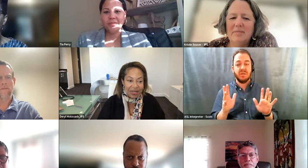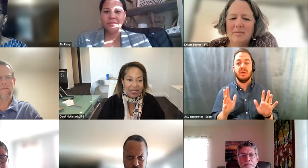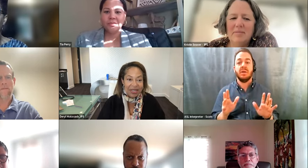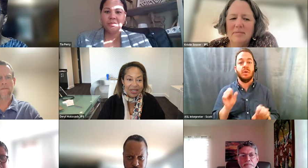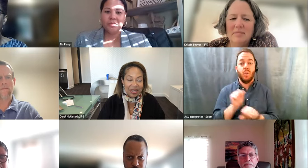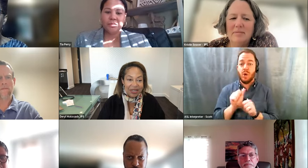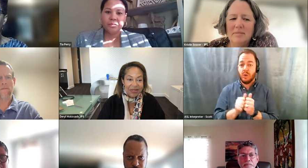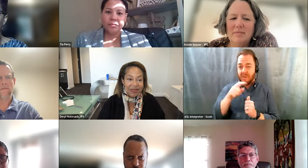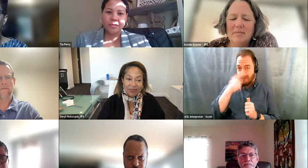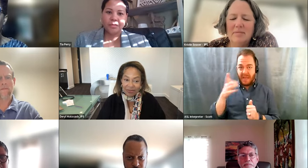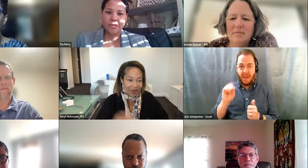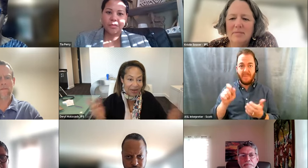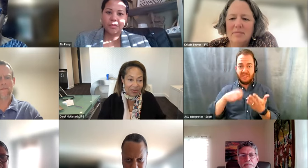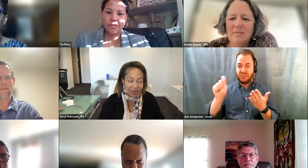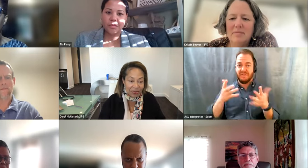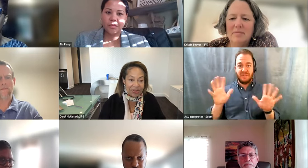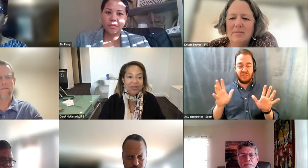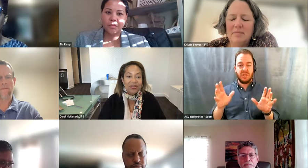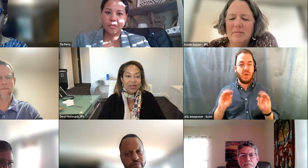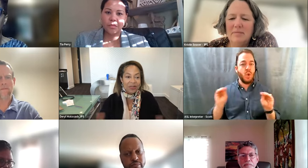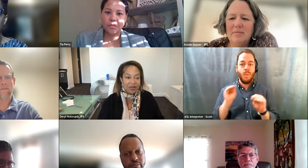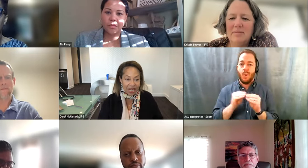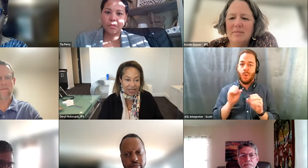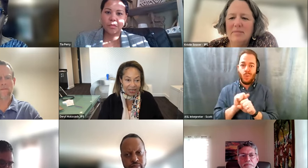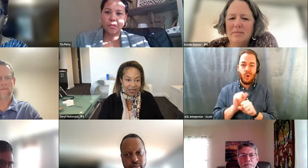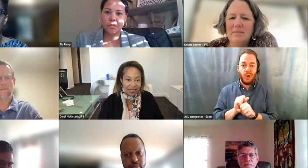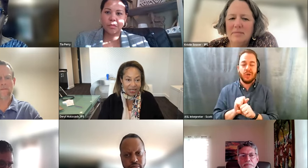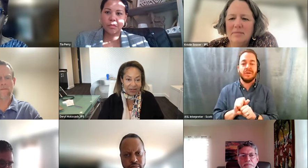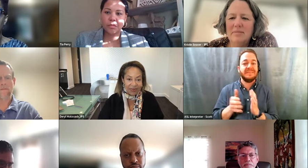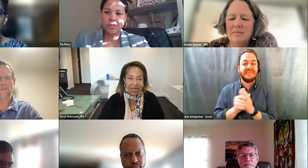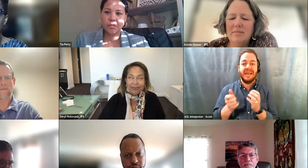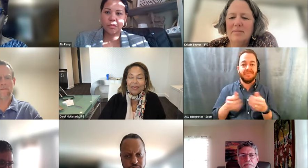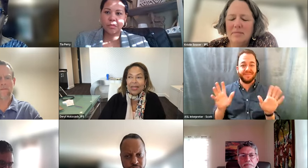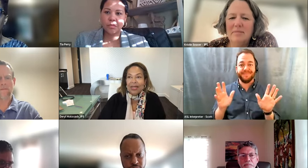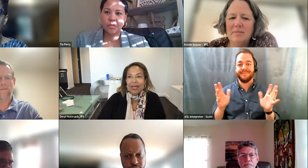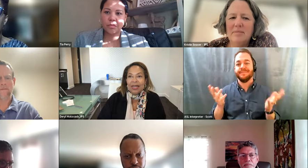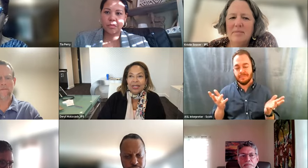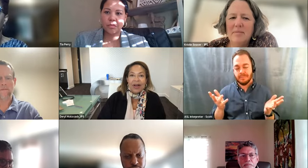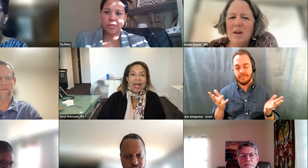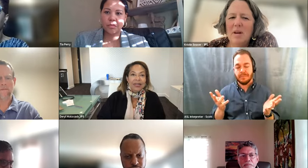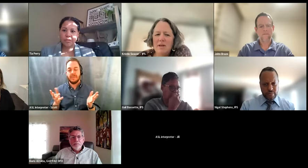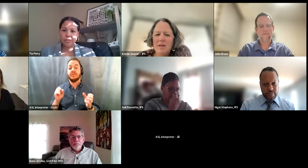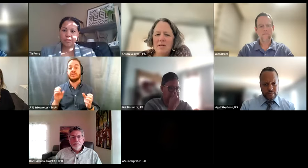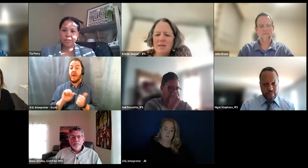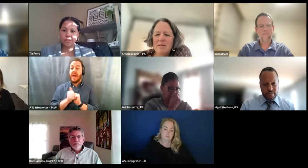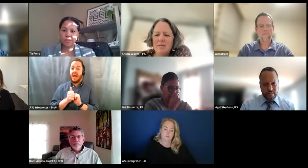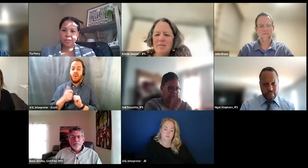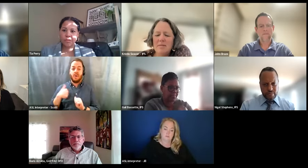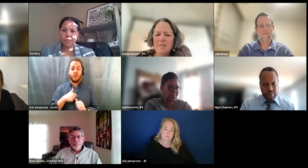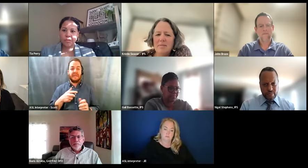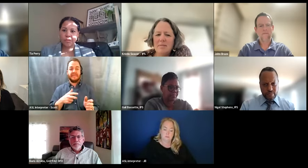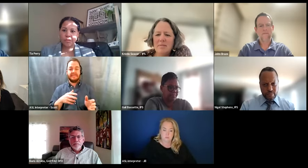Black company, and then you don't have any more work, you lose all your talent and all of that. So how do you